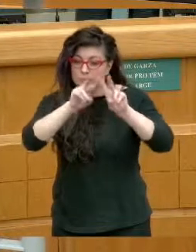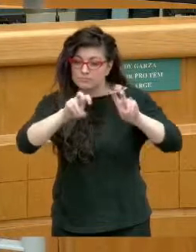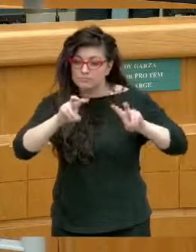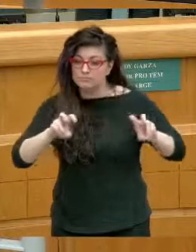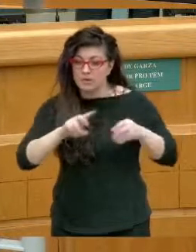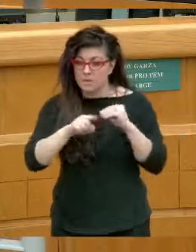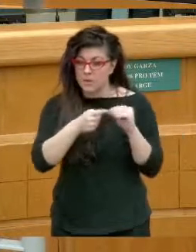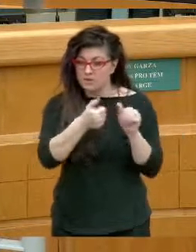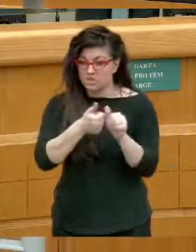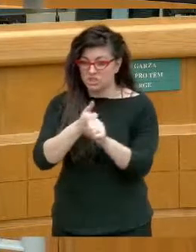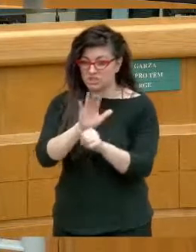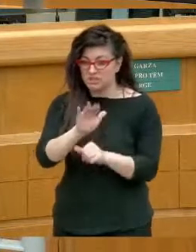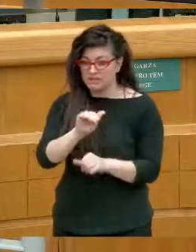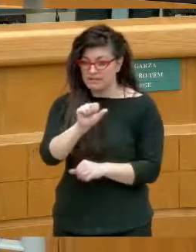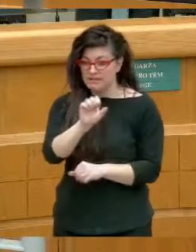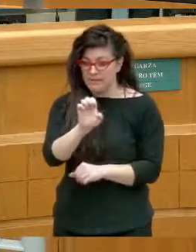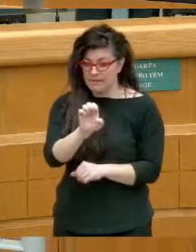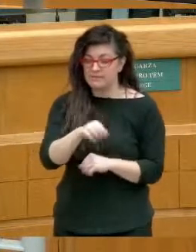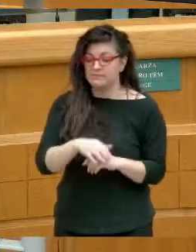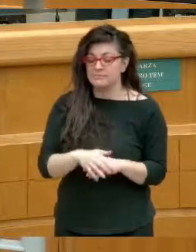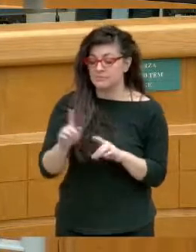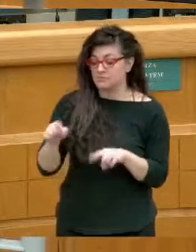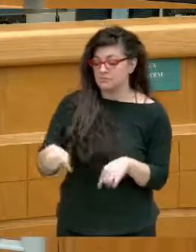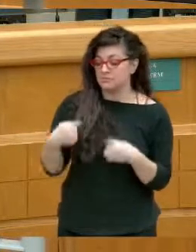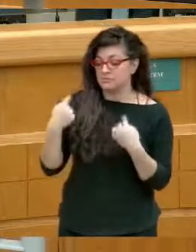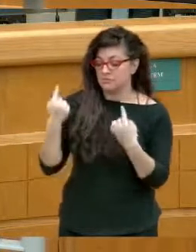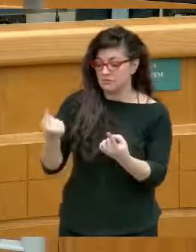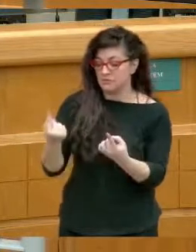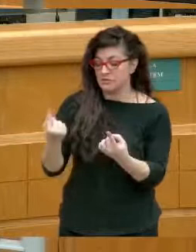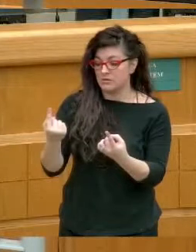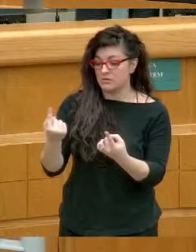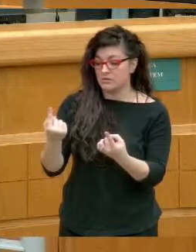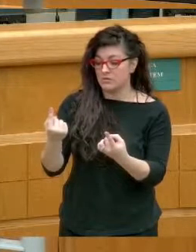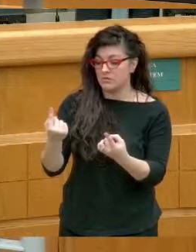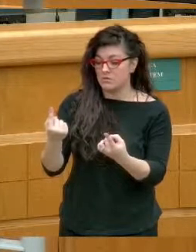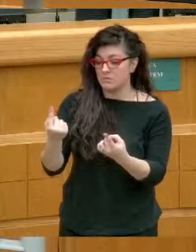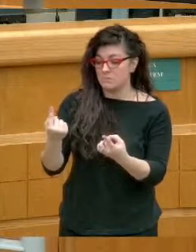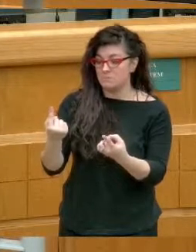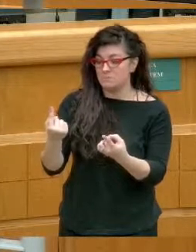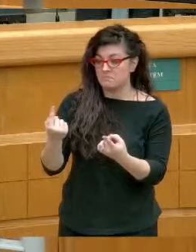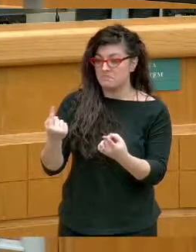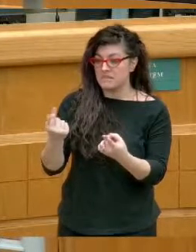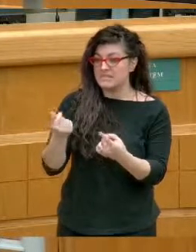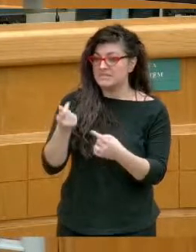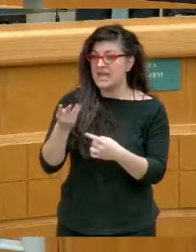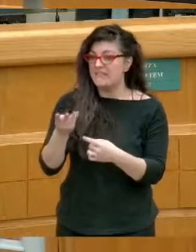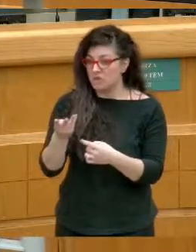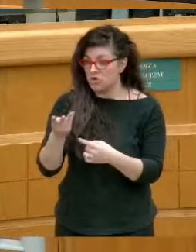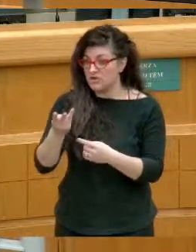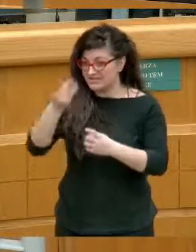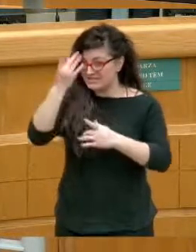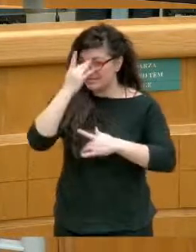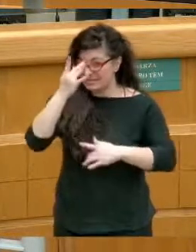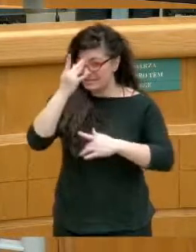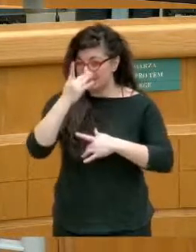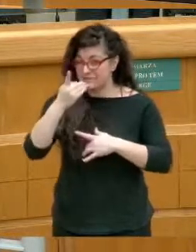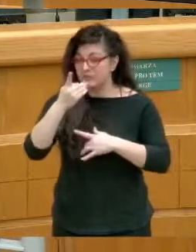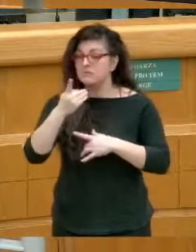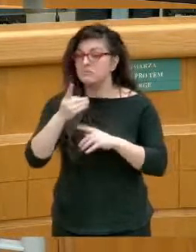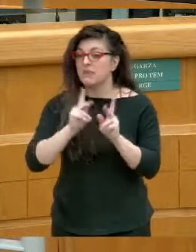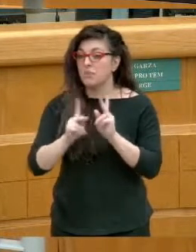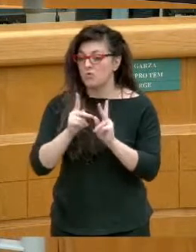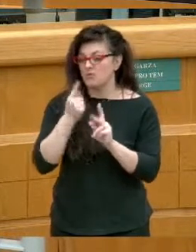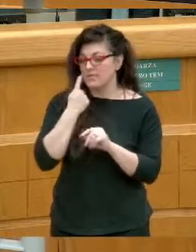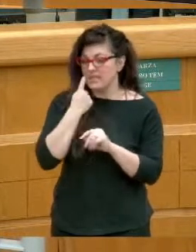fair proportion of the cases in the past week that have been from testing of employees of the meatpacking plant or of